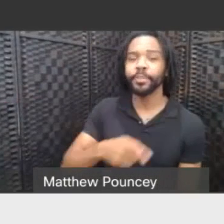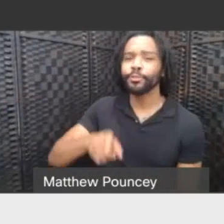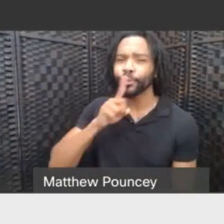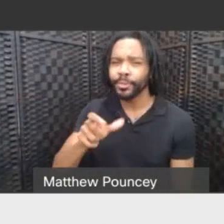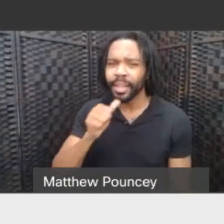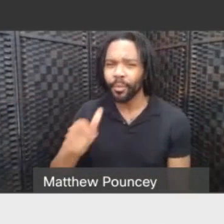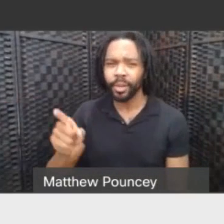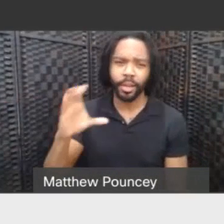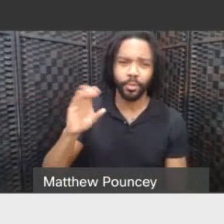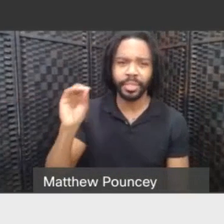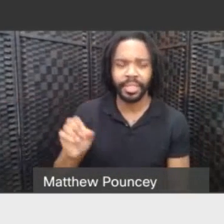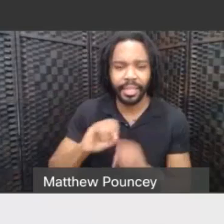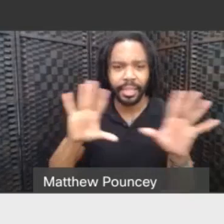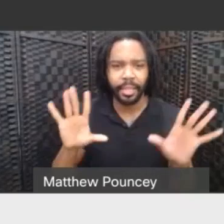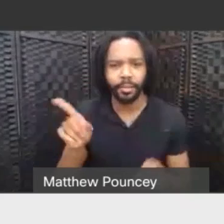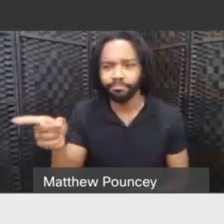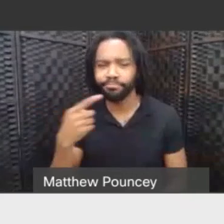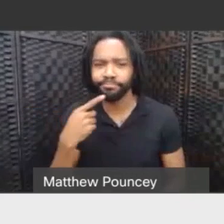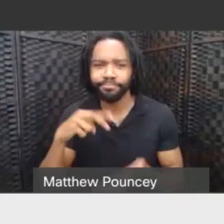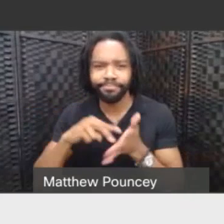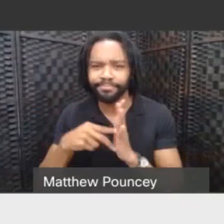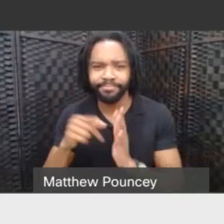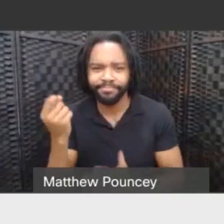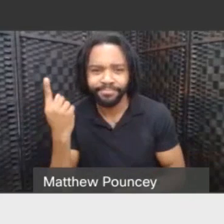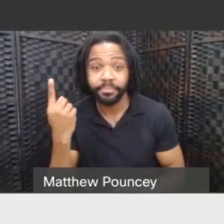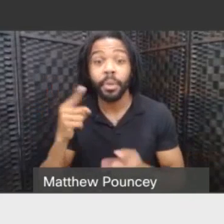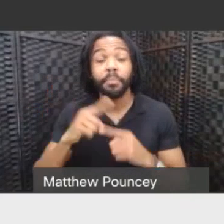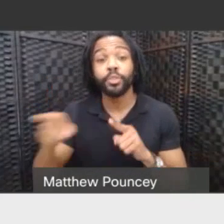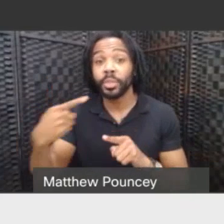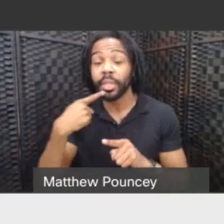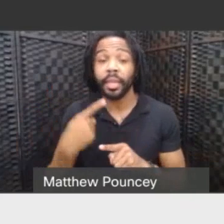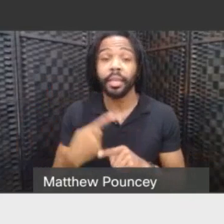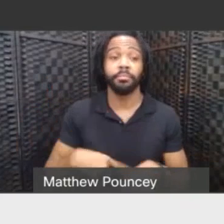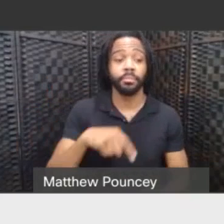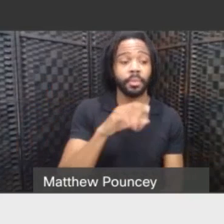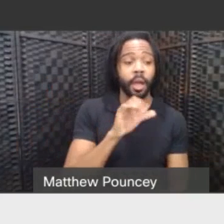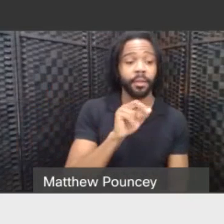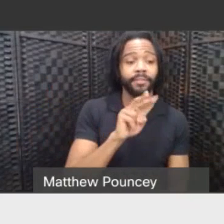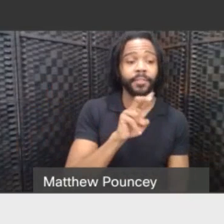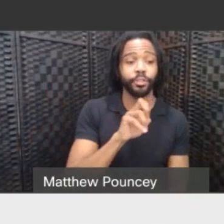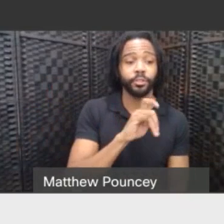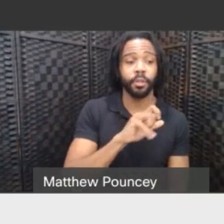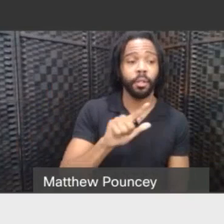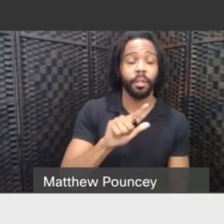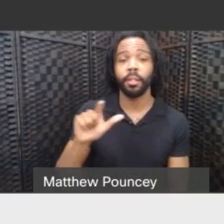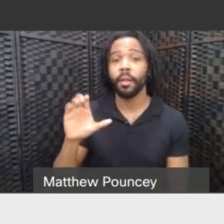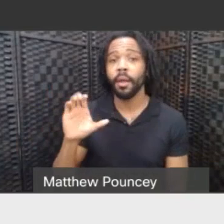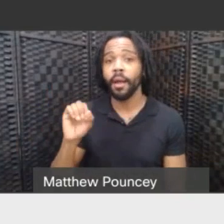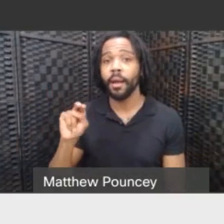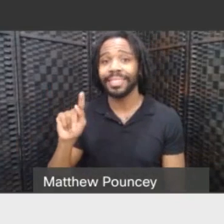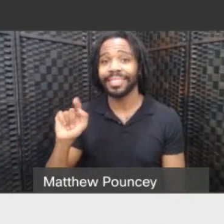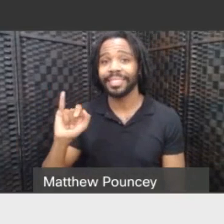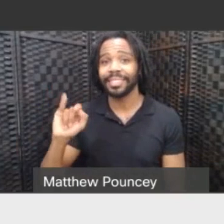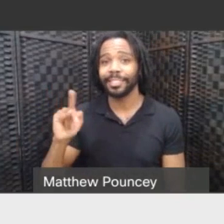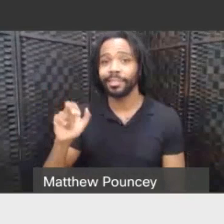but when you're talking about whether or not to follow conventional or contingency capacity, if you're an agency that is